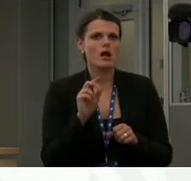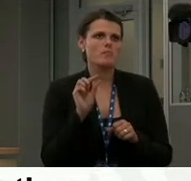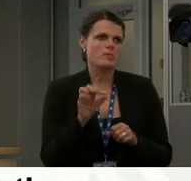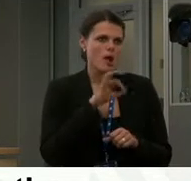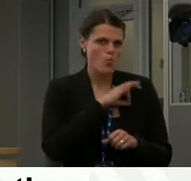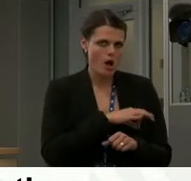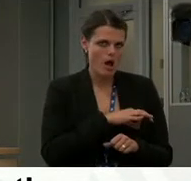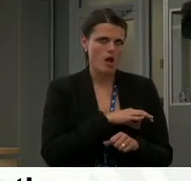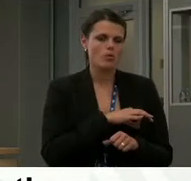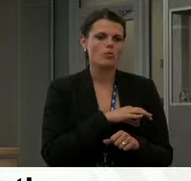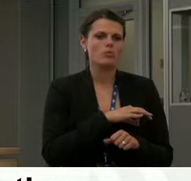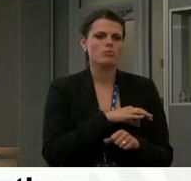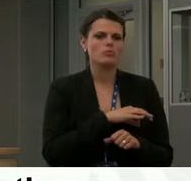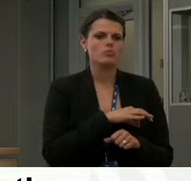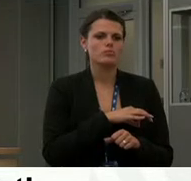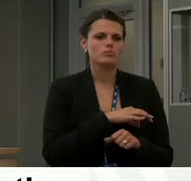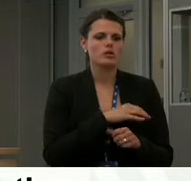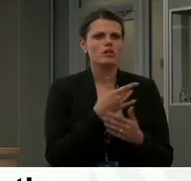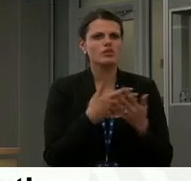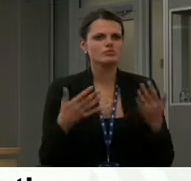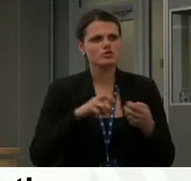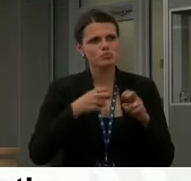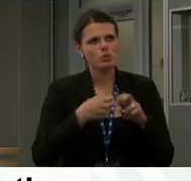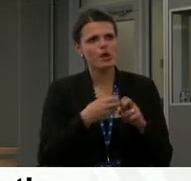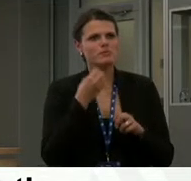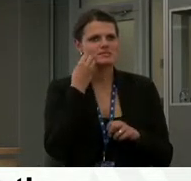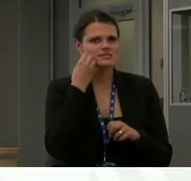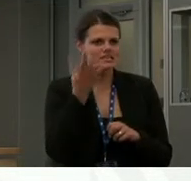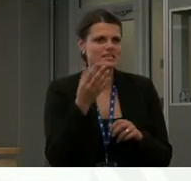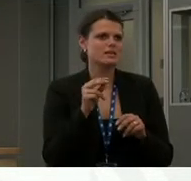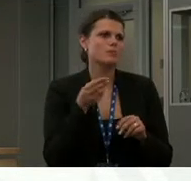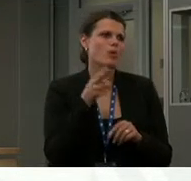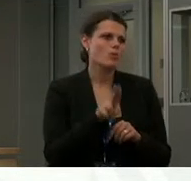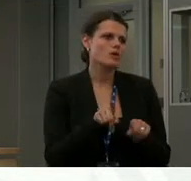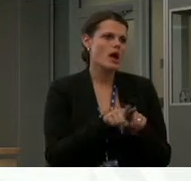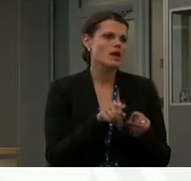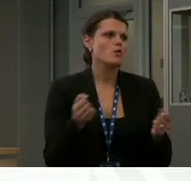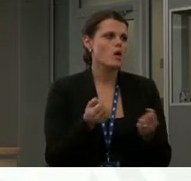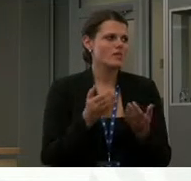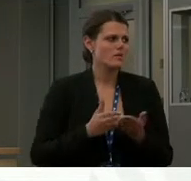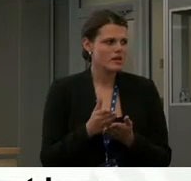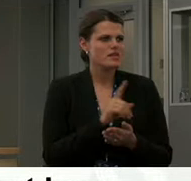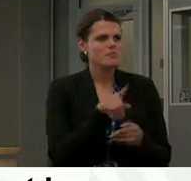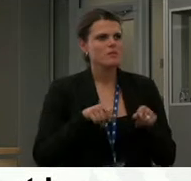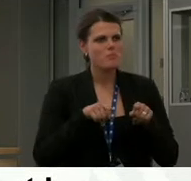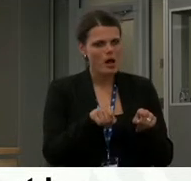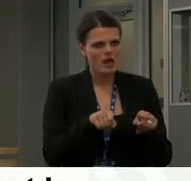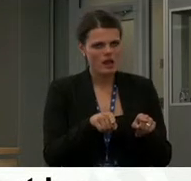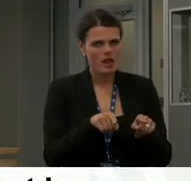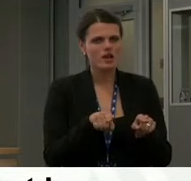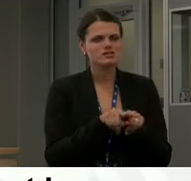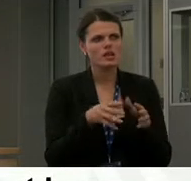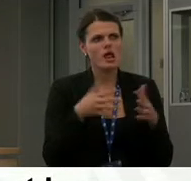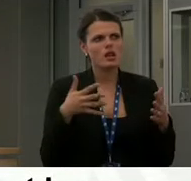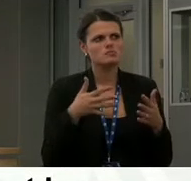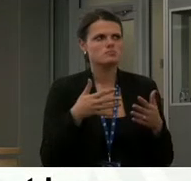wage. Failures in education and employment have their parallel in another area of concern to